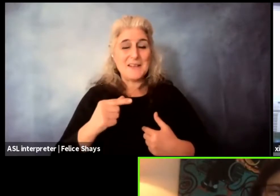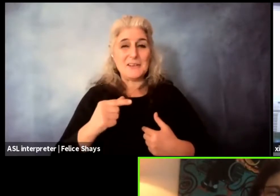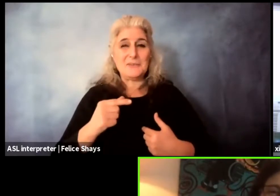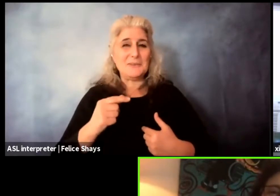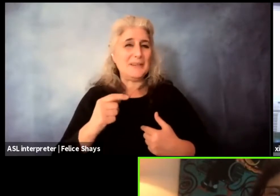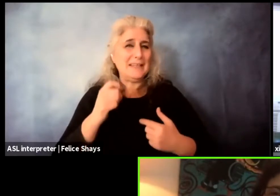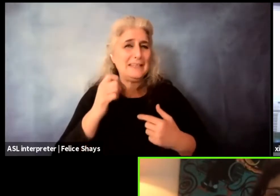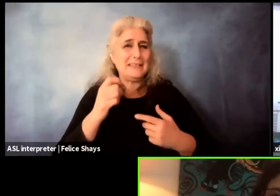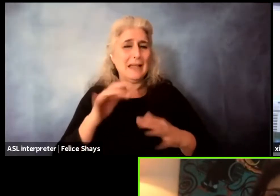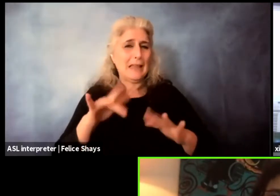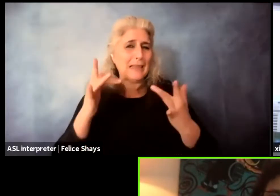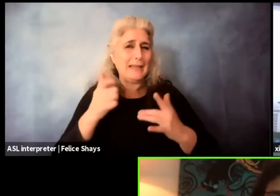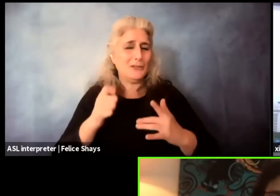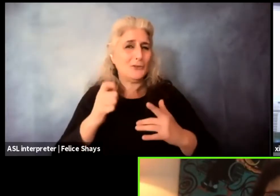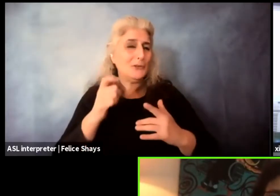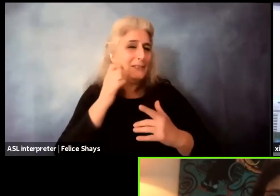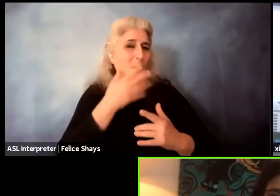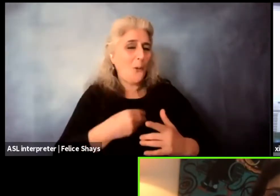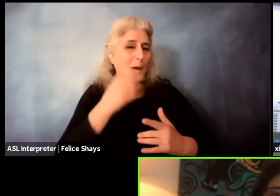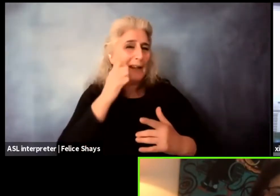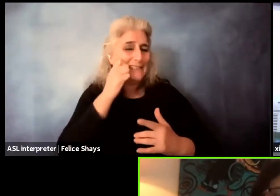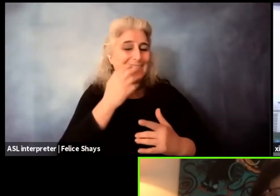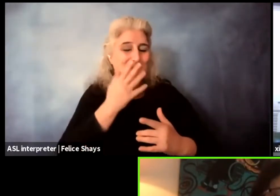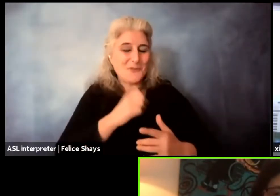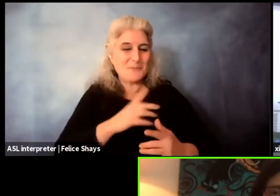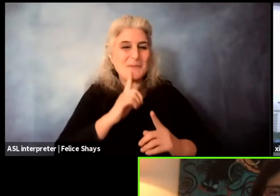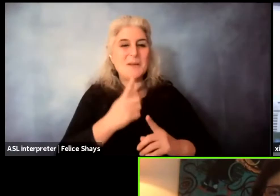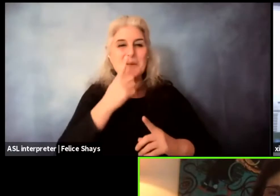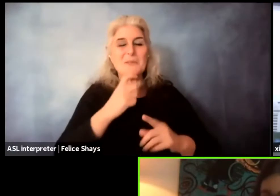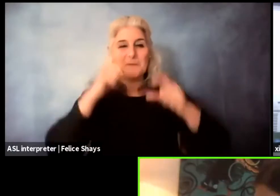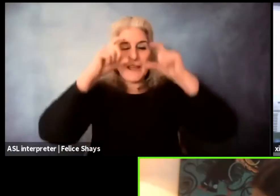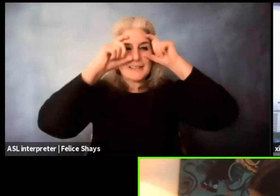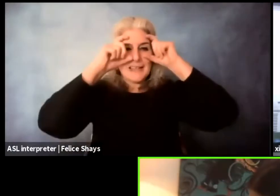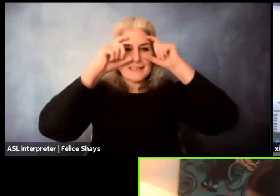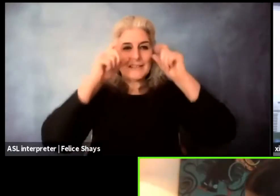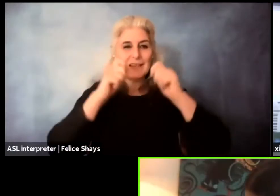woman wearing red glasses with